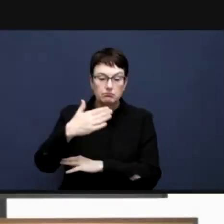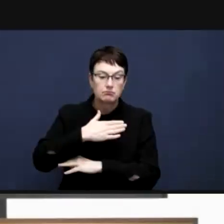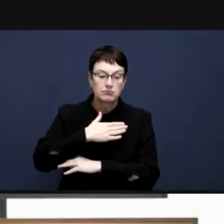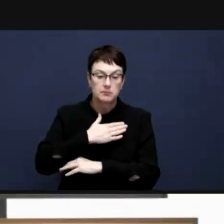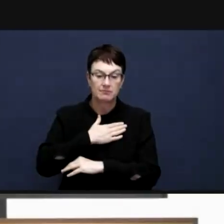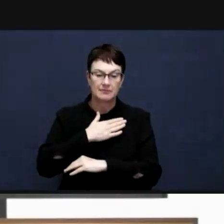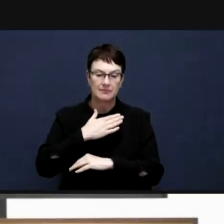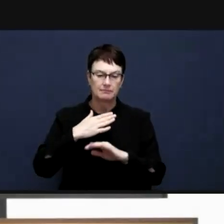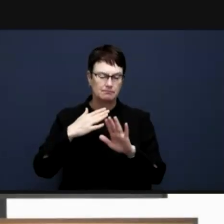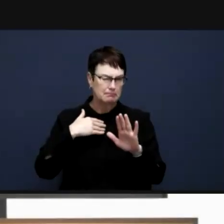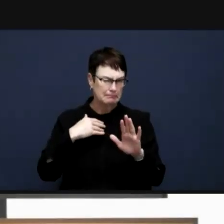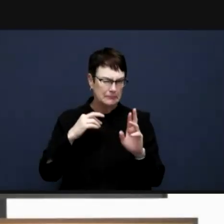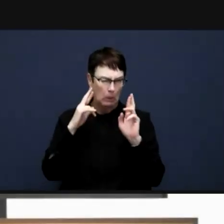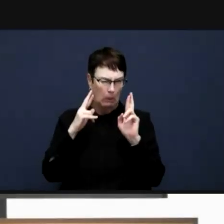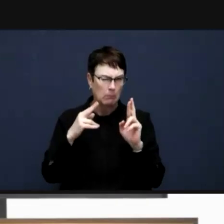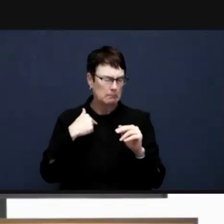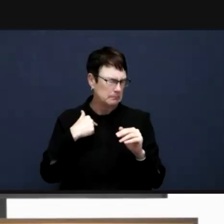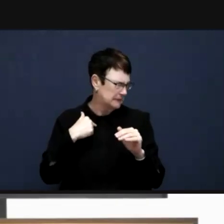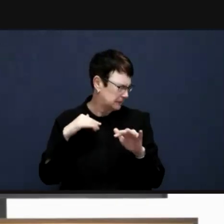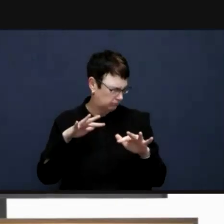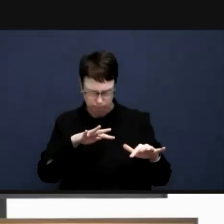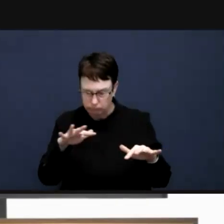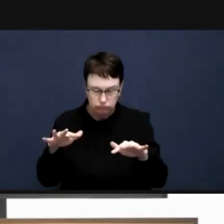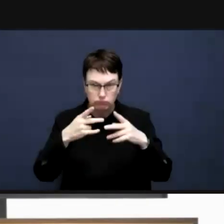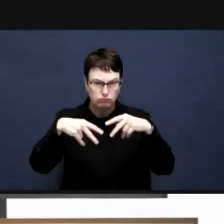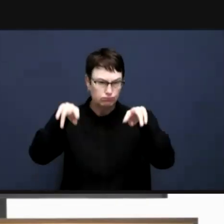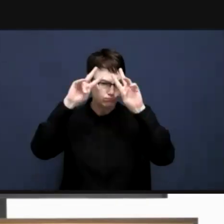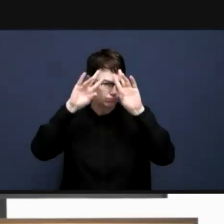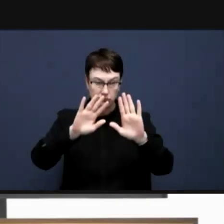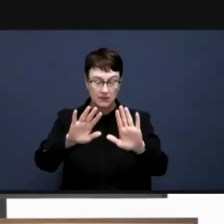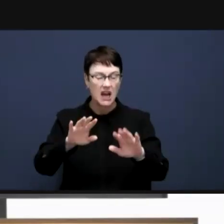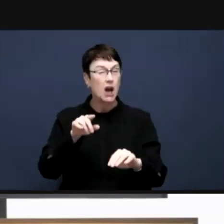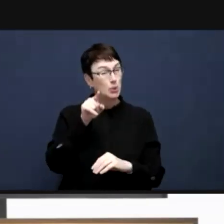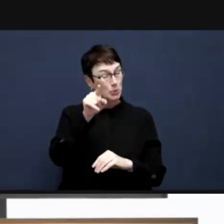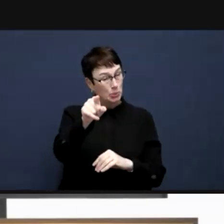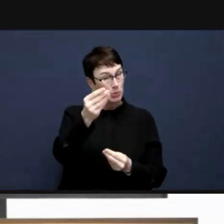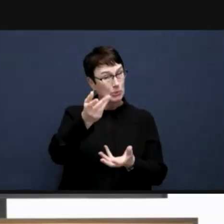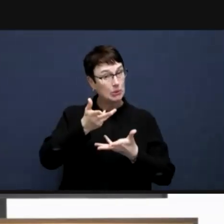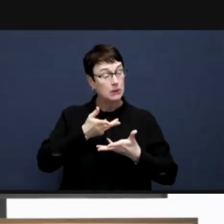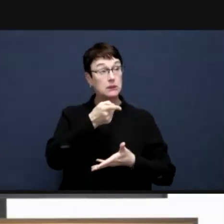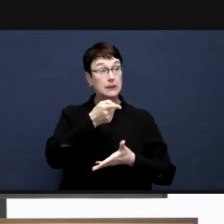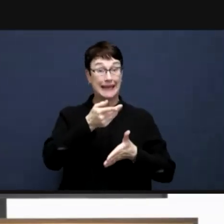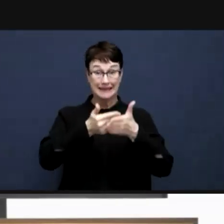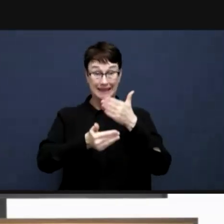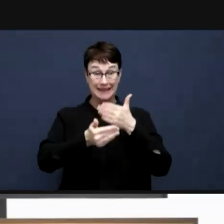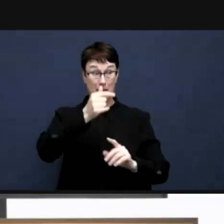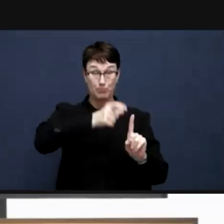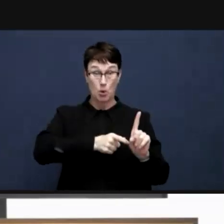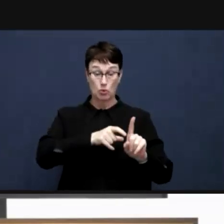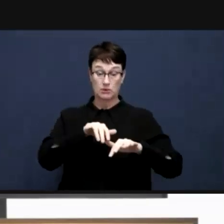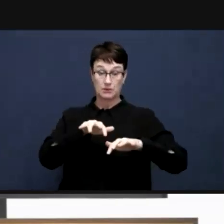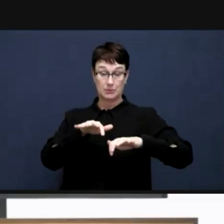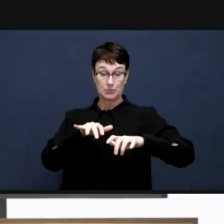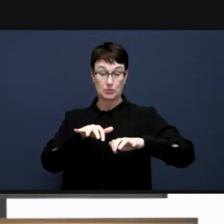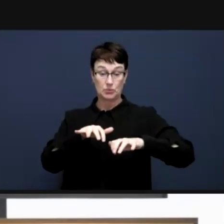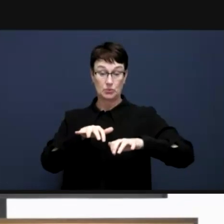but did you say that people with disabilities, users with disabilities, was to answer a question if